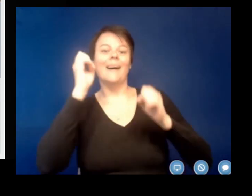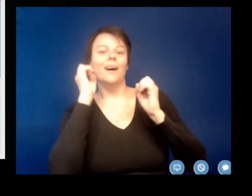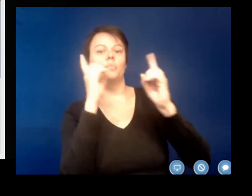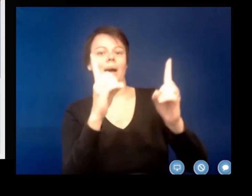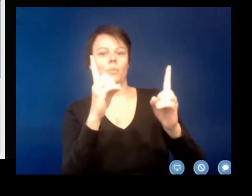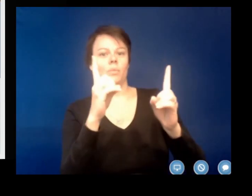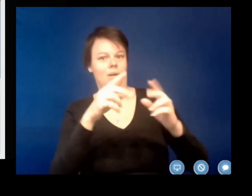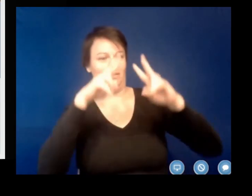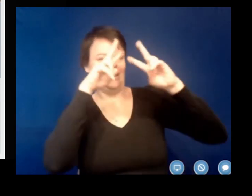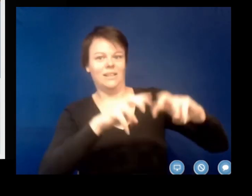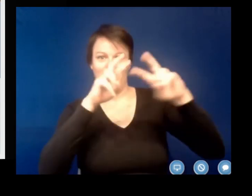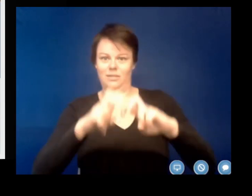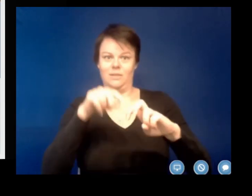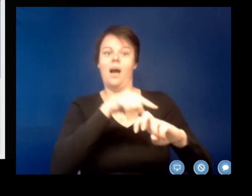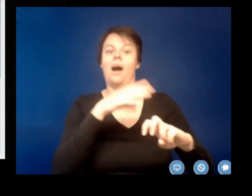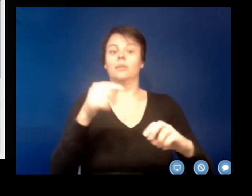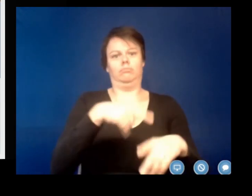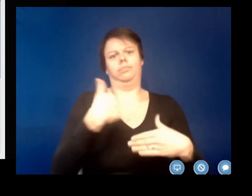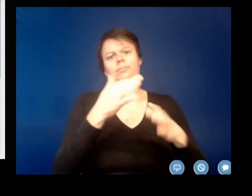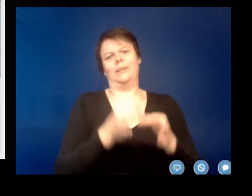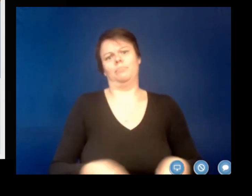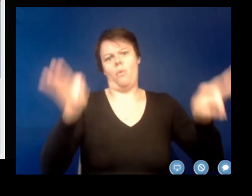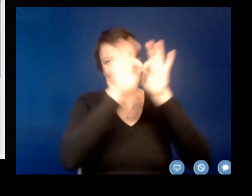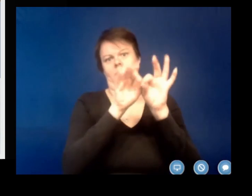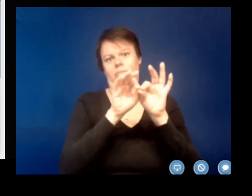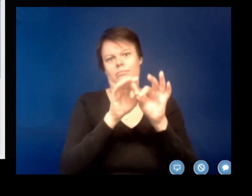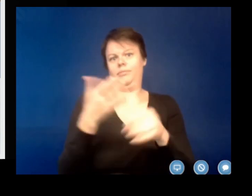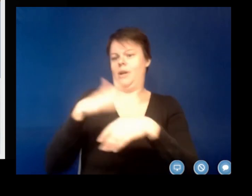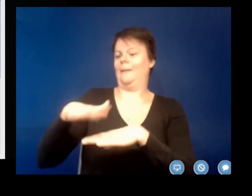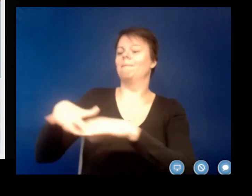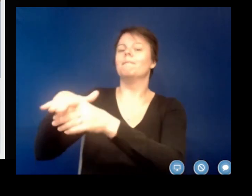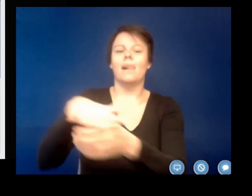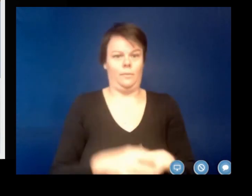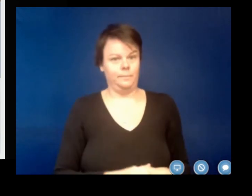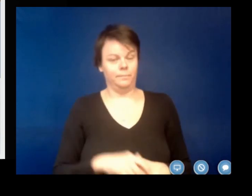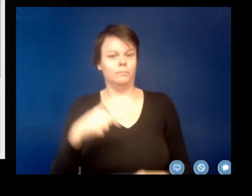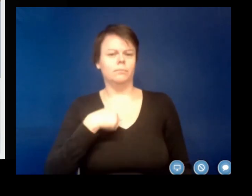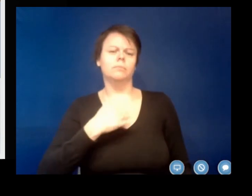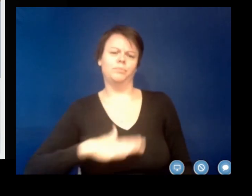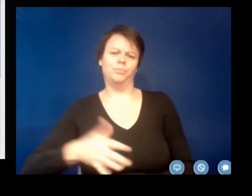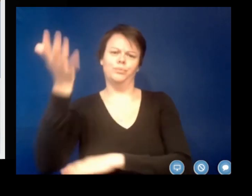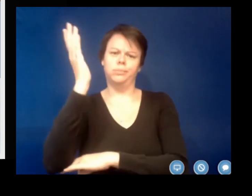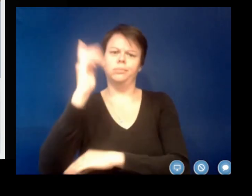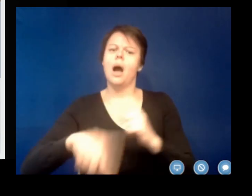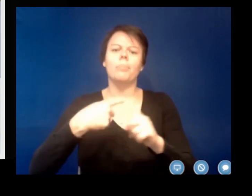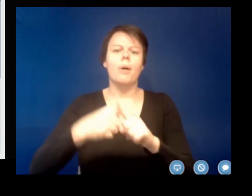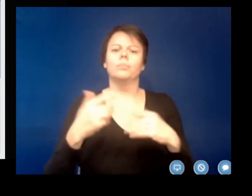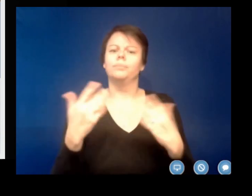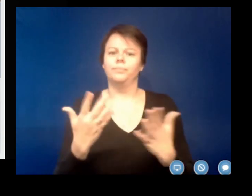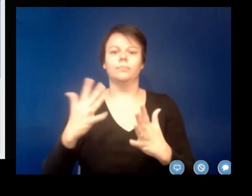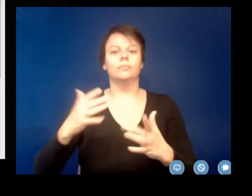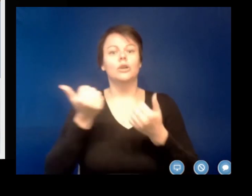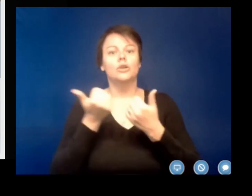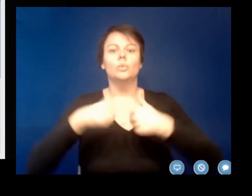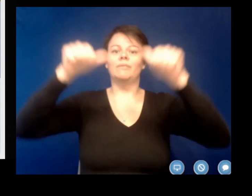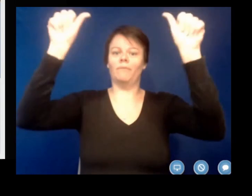I want to reflect upon the implications of today's survival risks for humanity